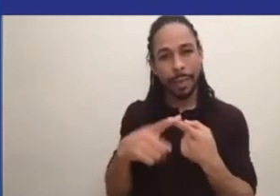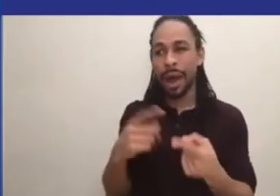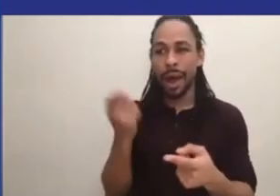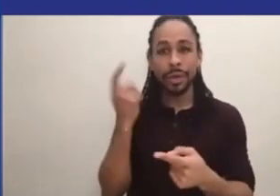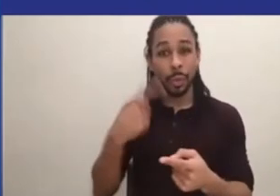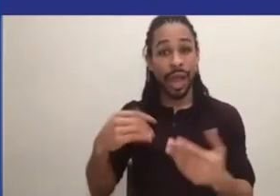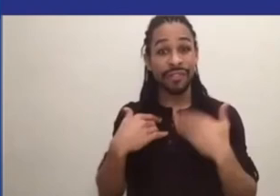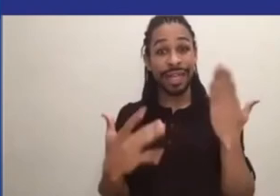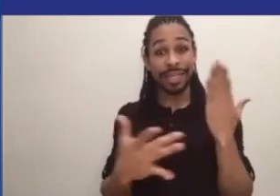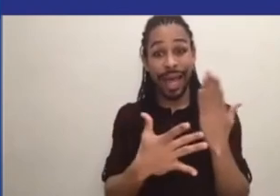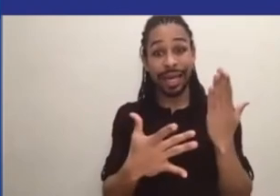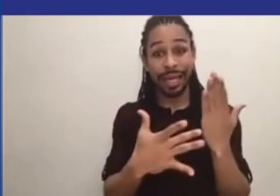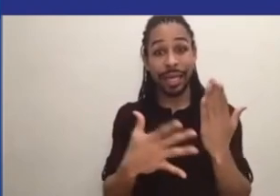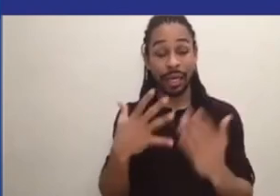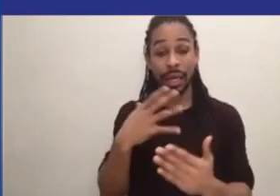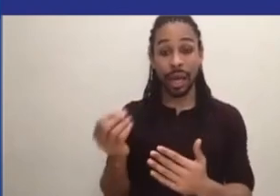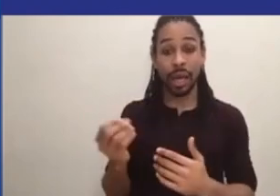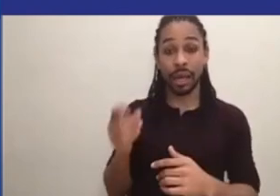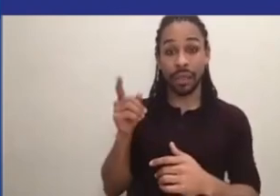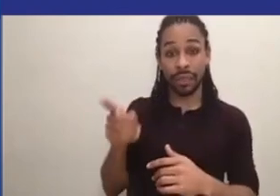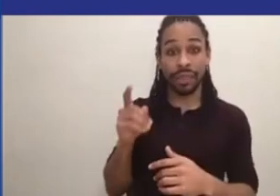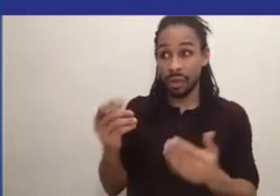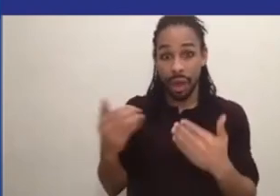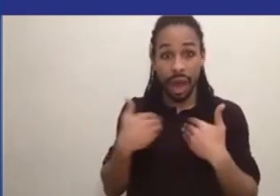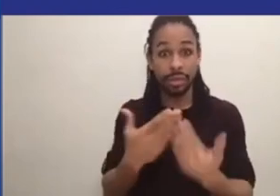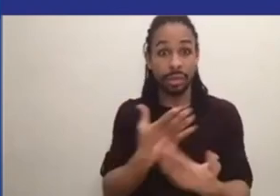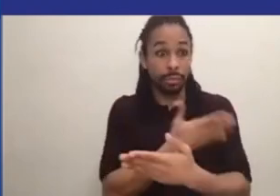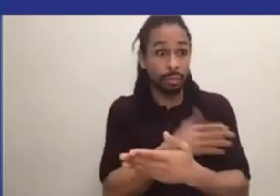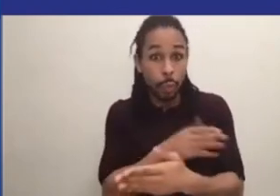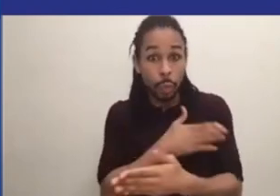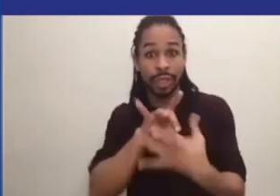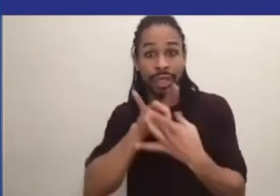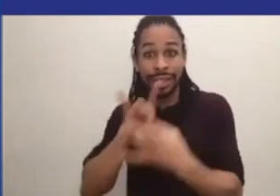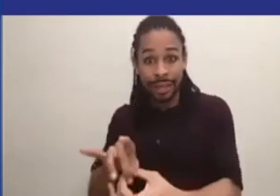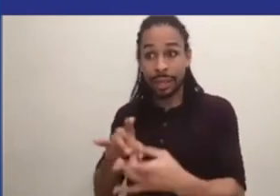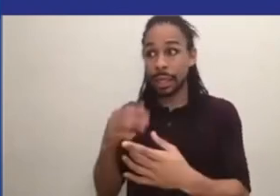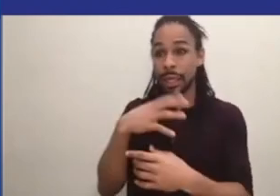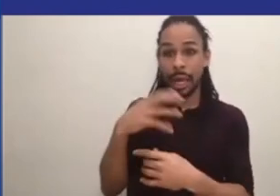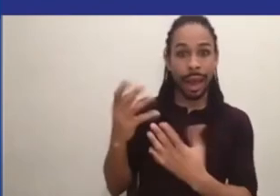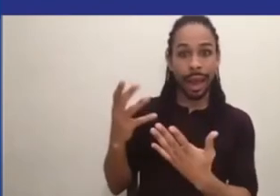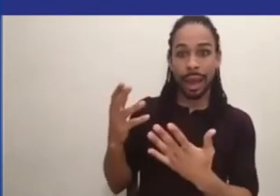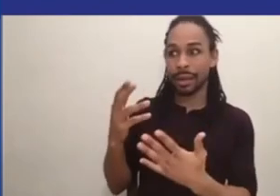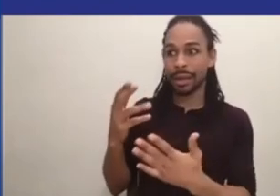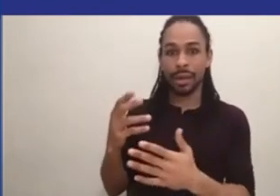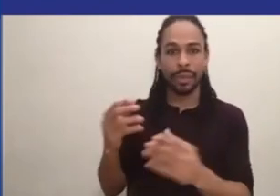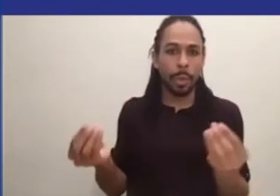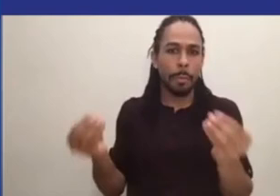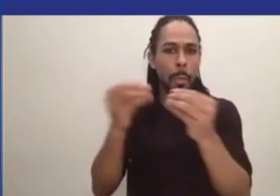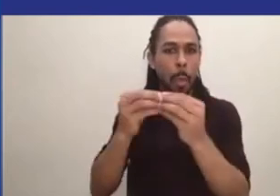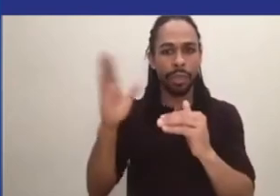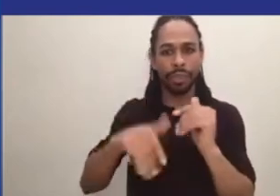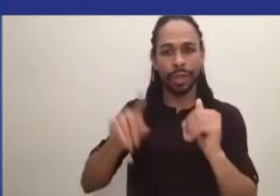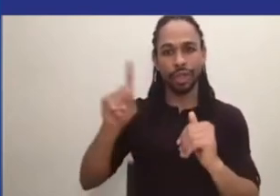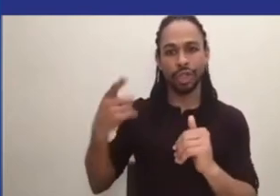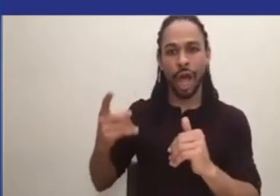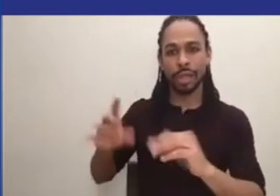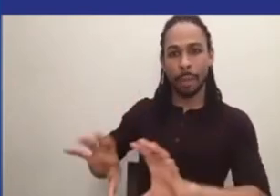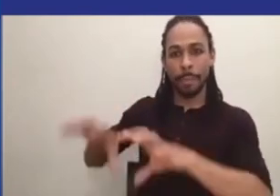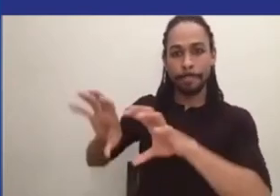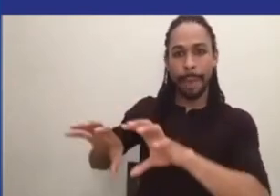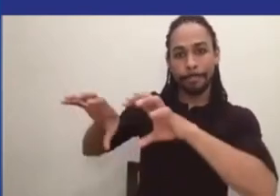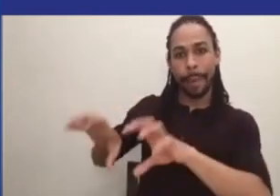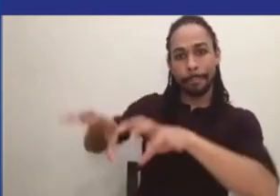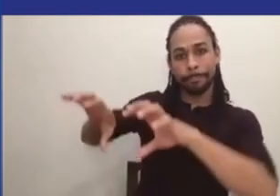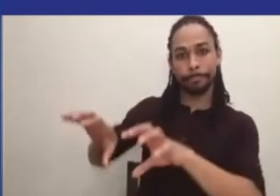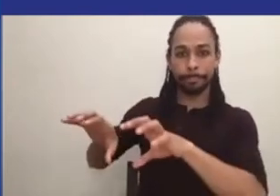a pocket and that is a musicality and a talent there, even within that space, you know? So for me,